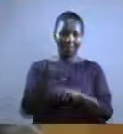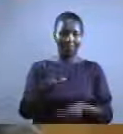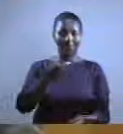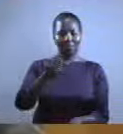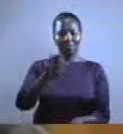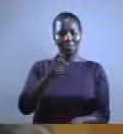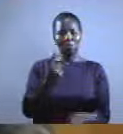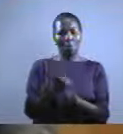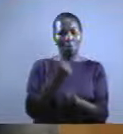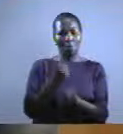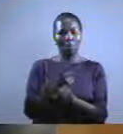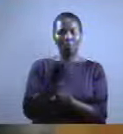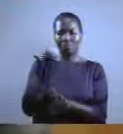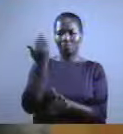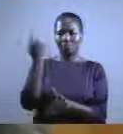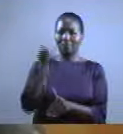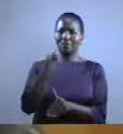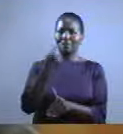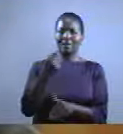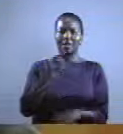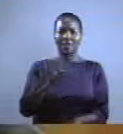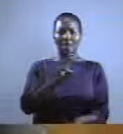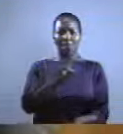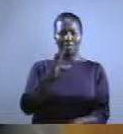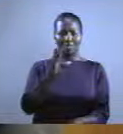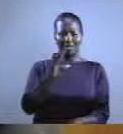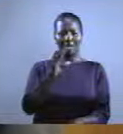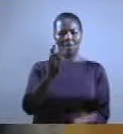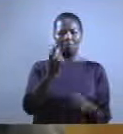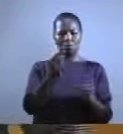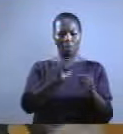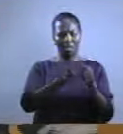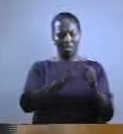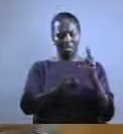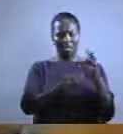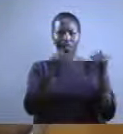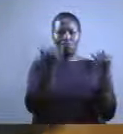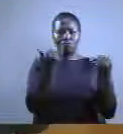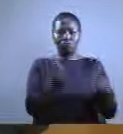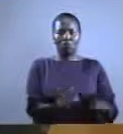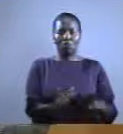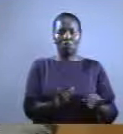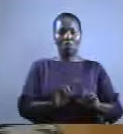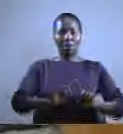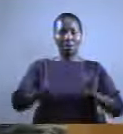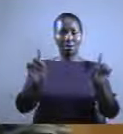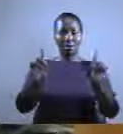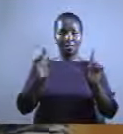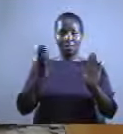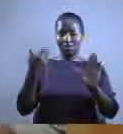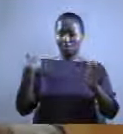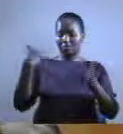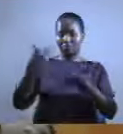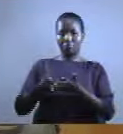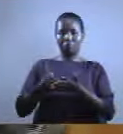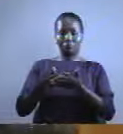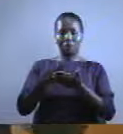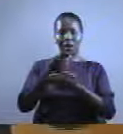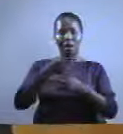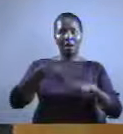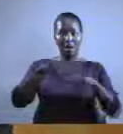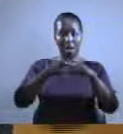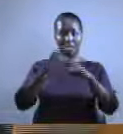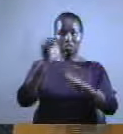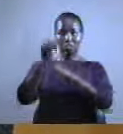whip up the false figures about the Western Cape, whilst every single national and international report shows that